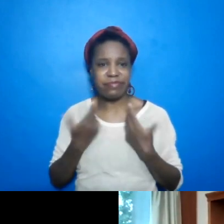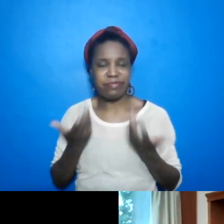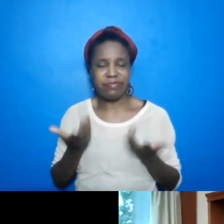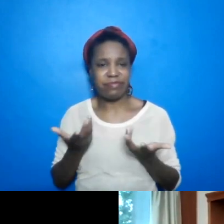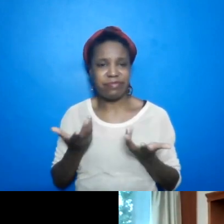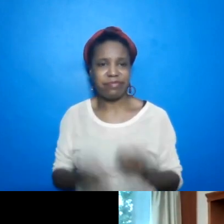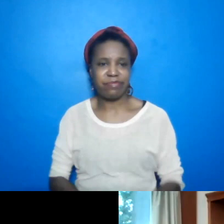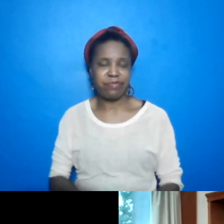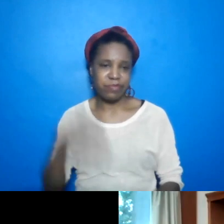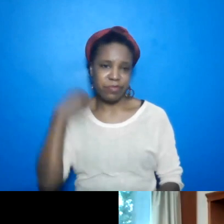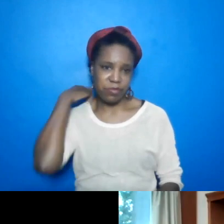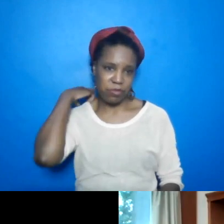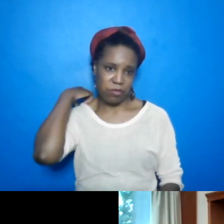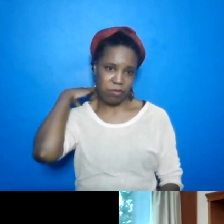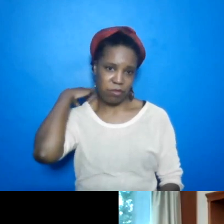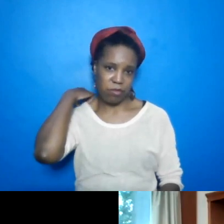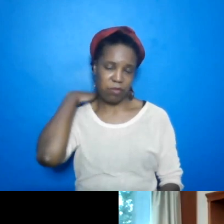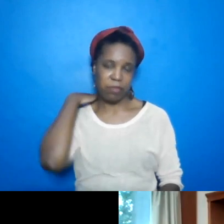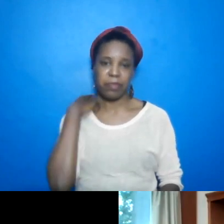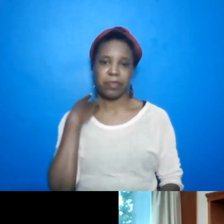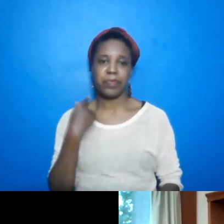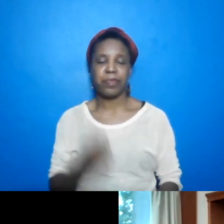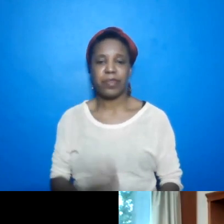I wonder if you ever hear a critique